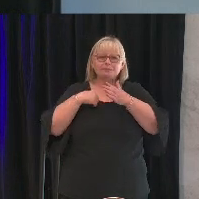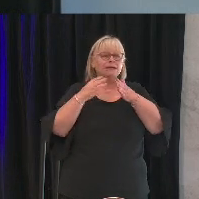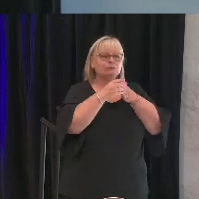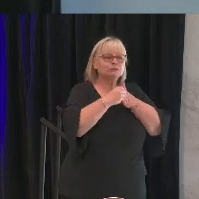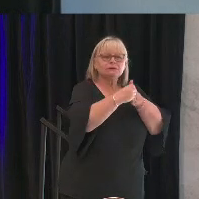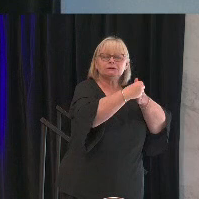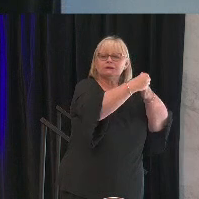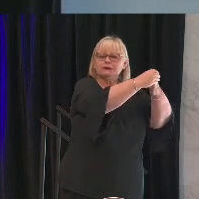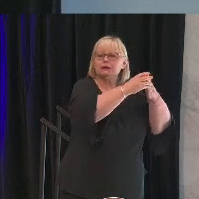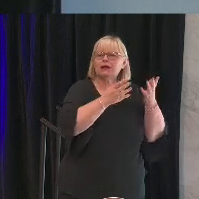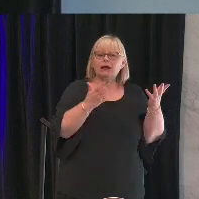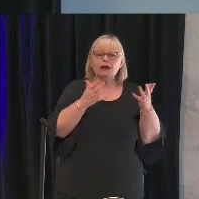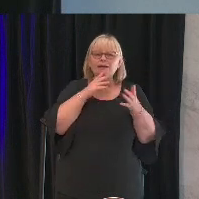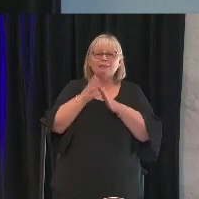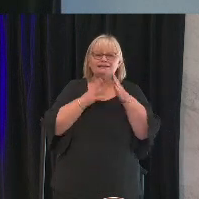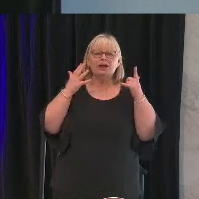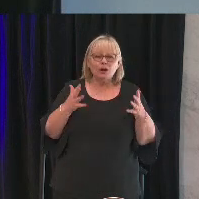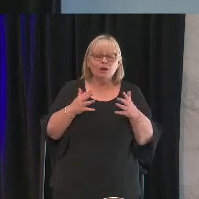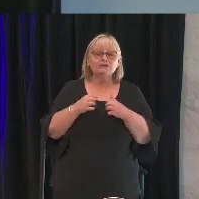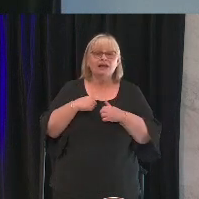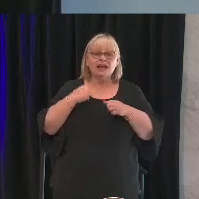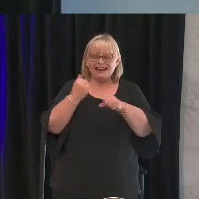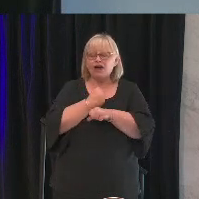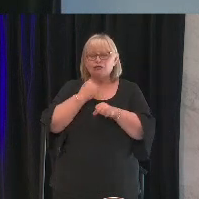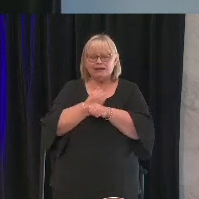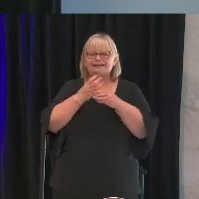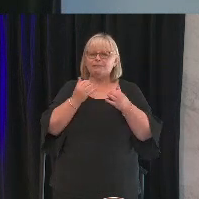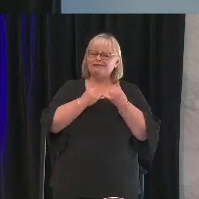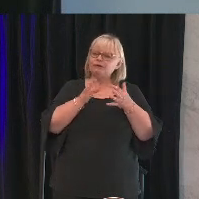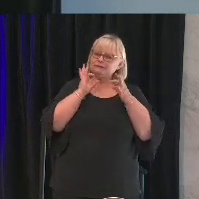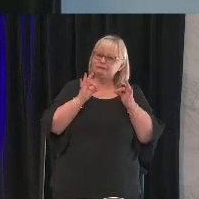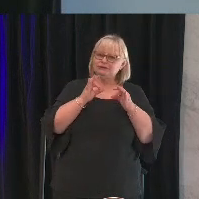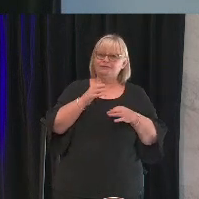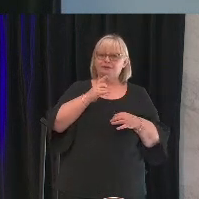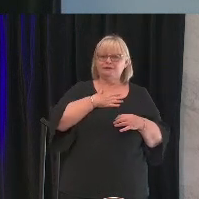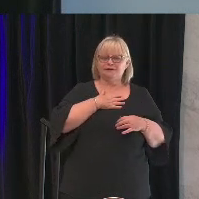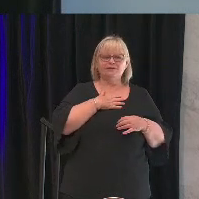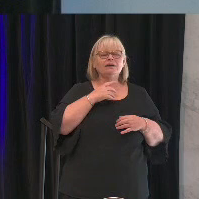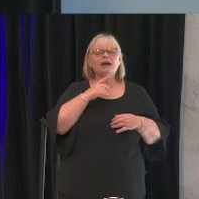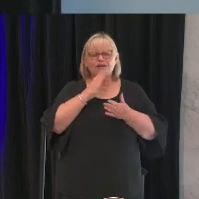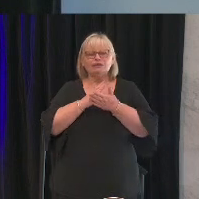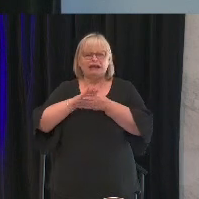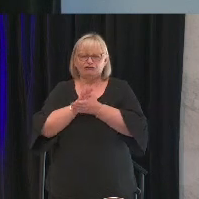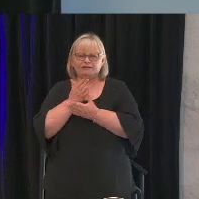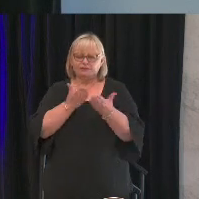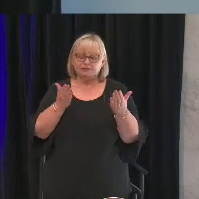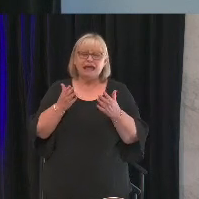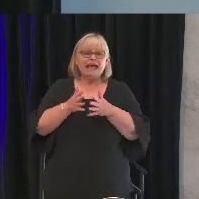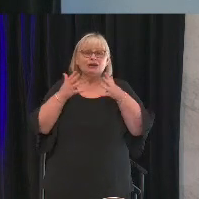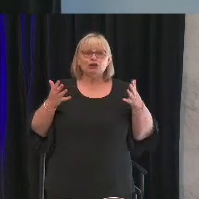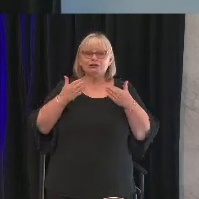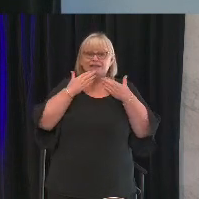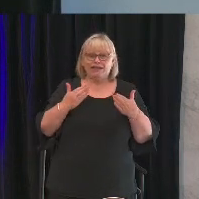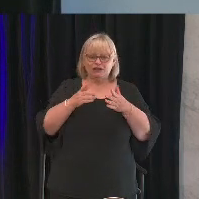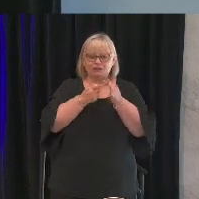their support meant everything, and it meant that I created something very precious to me, and I'll always be grateful. And a huge thank you to my